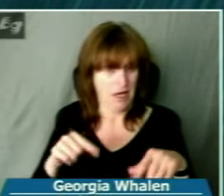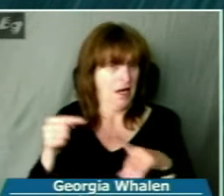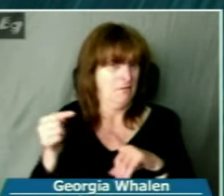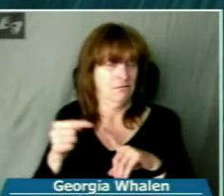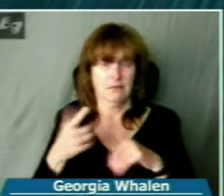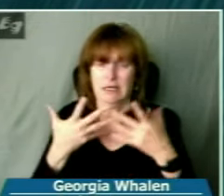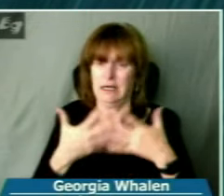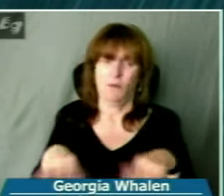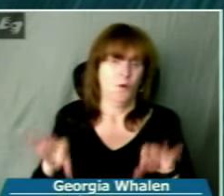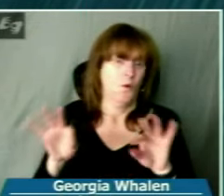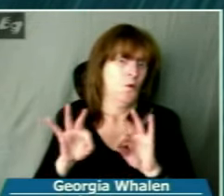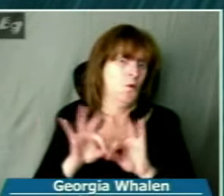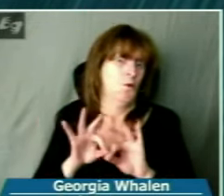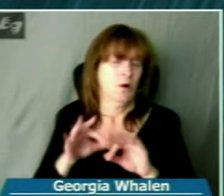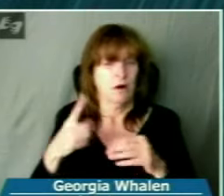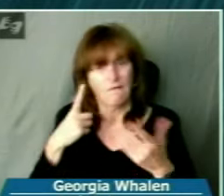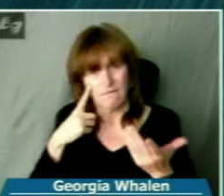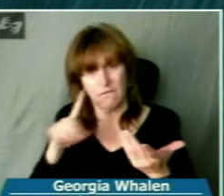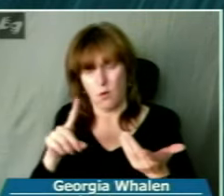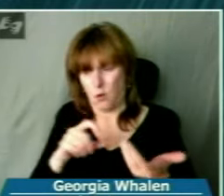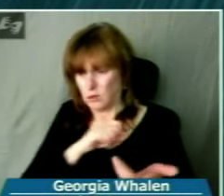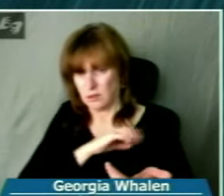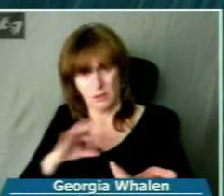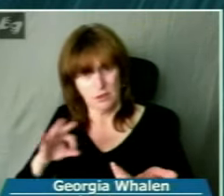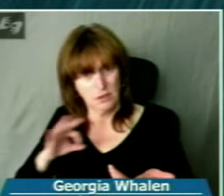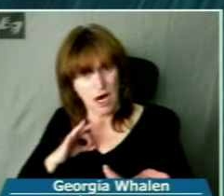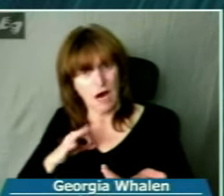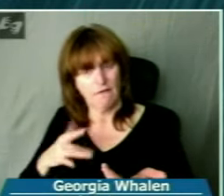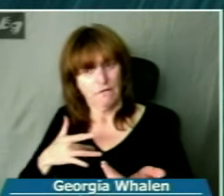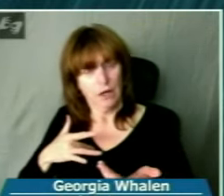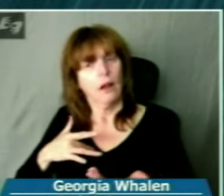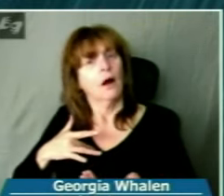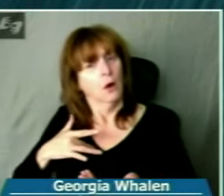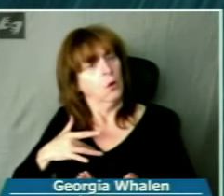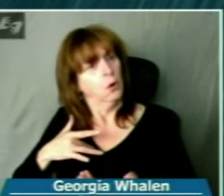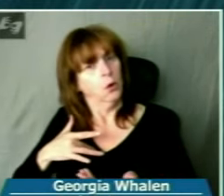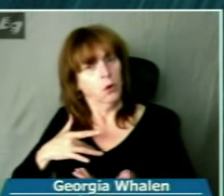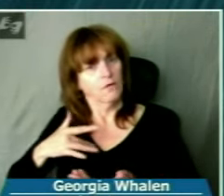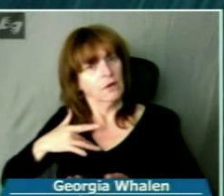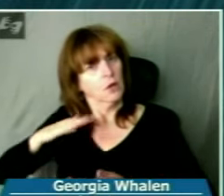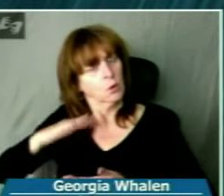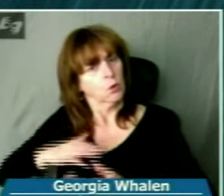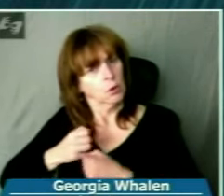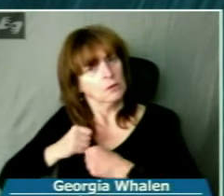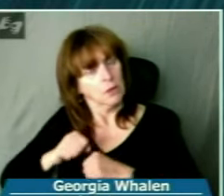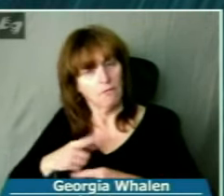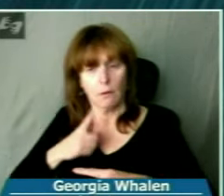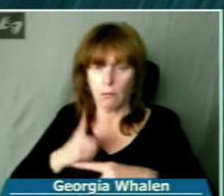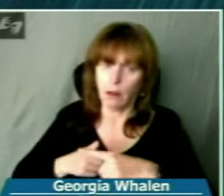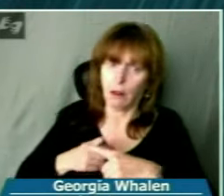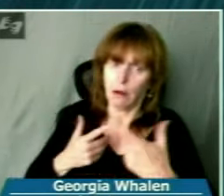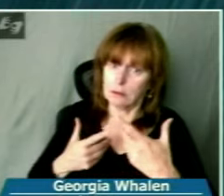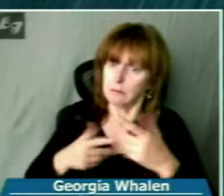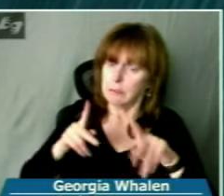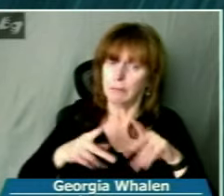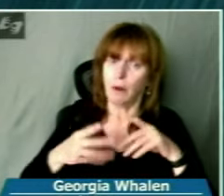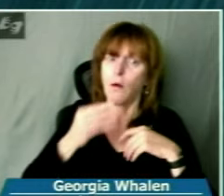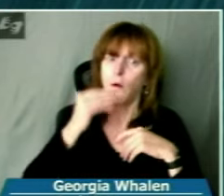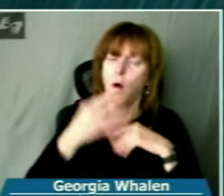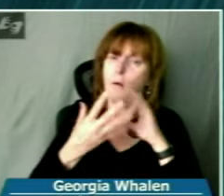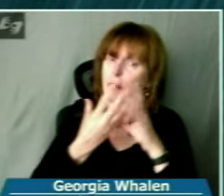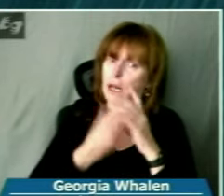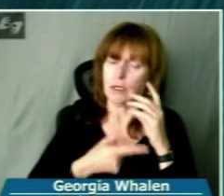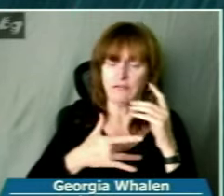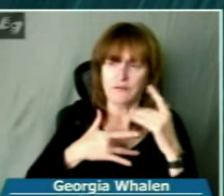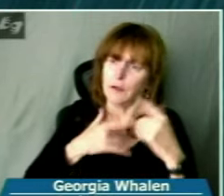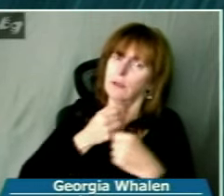alleviator of fear for our staff and for the clients themselves, so that they know that they're coming to a place that's safe for them, and we know that